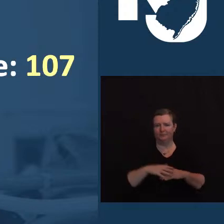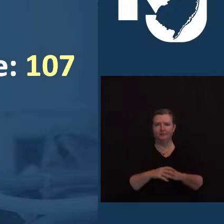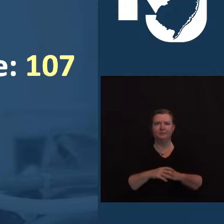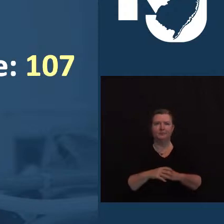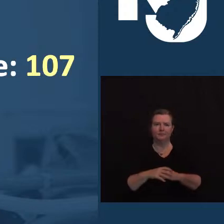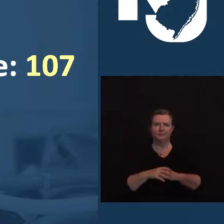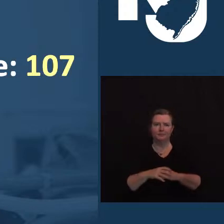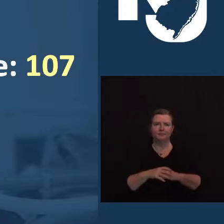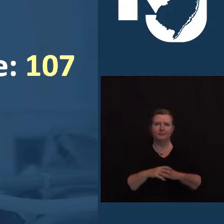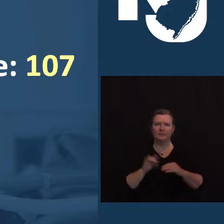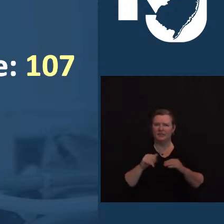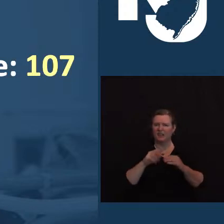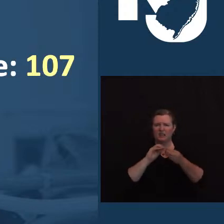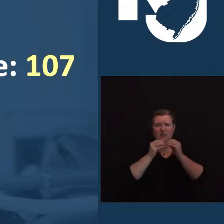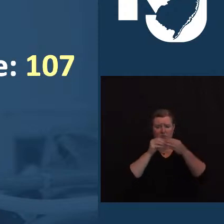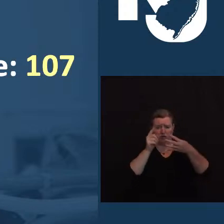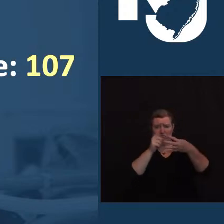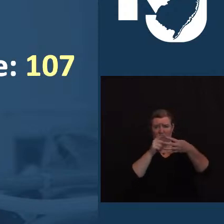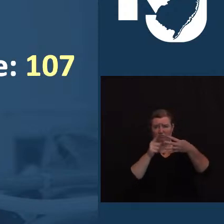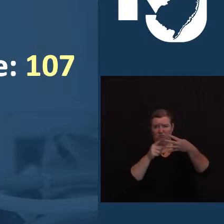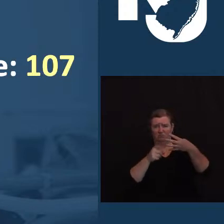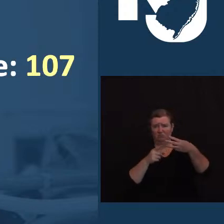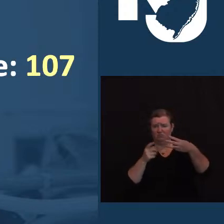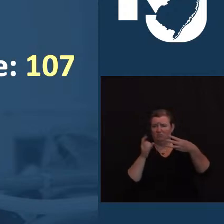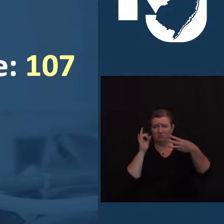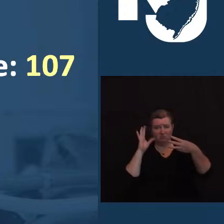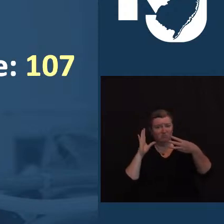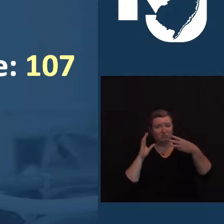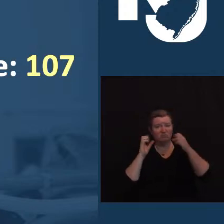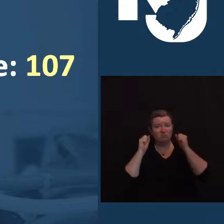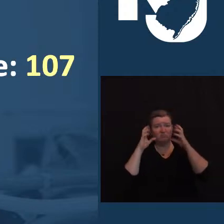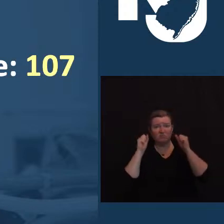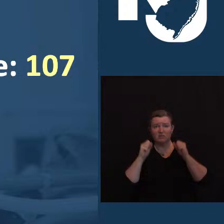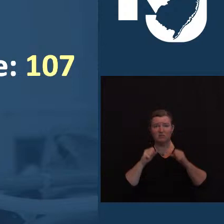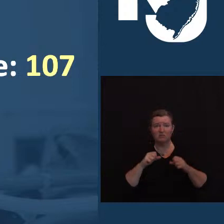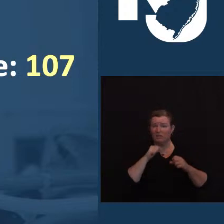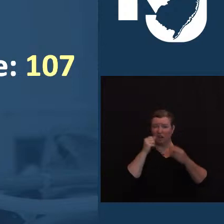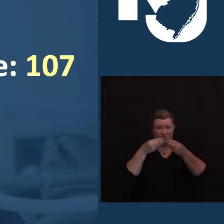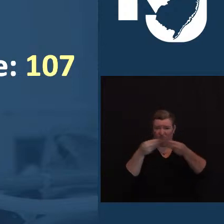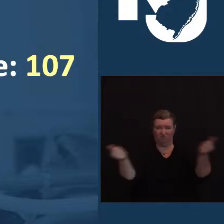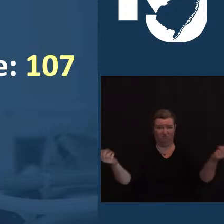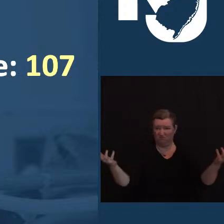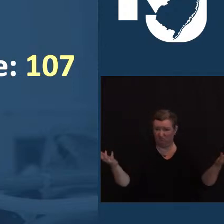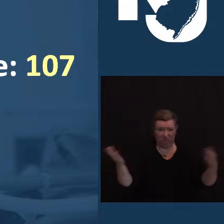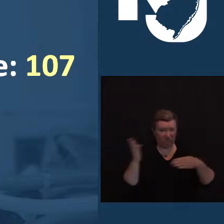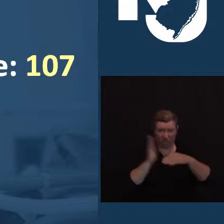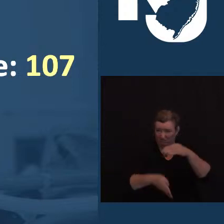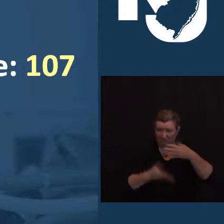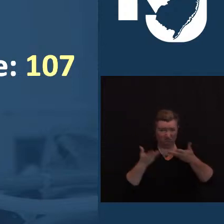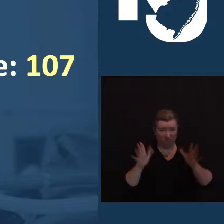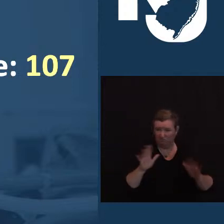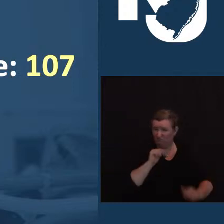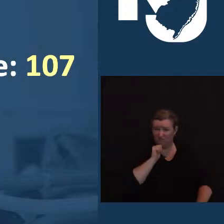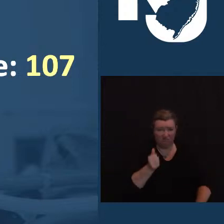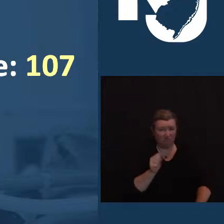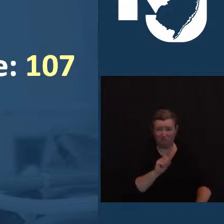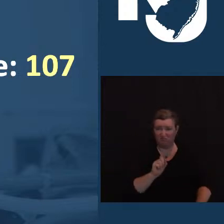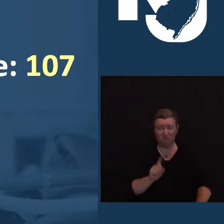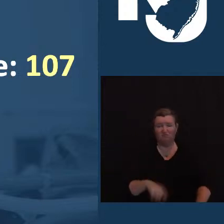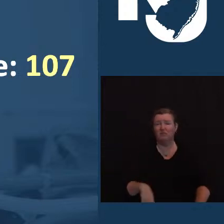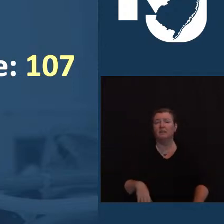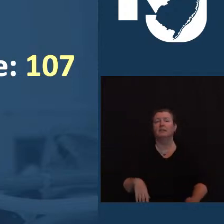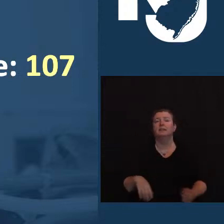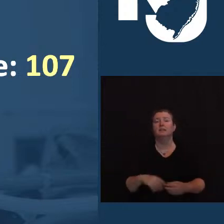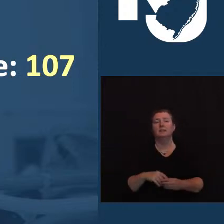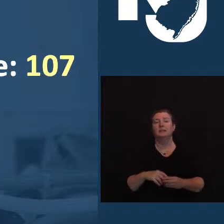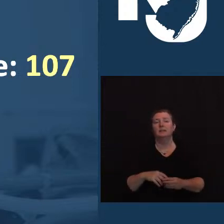be a wake-up call to the threat that the Delta variant poses, again, overwhelmingly to the unvaccinated. But with regard